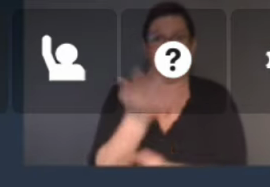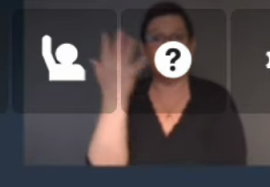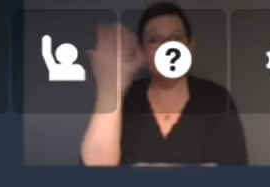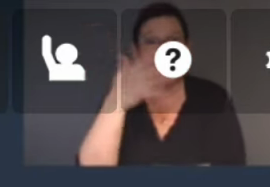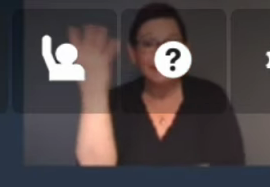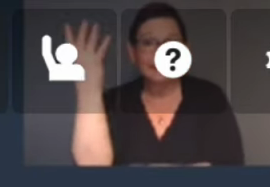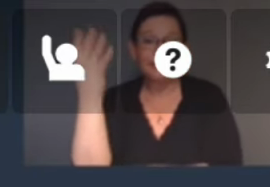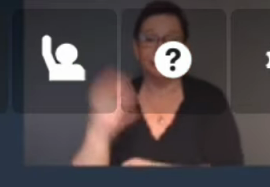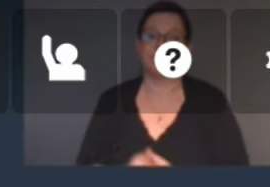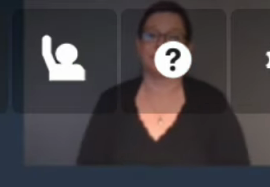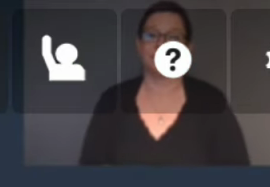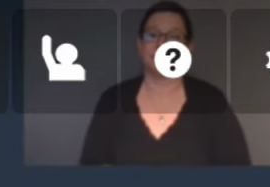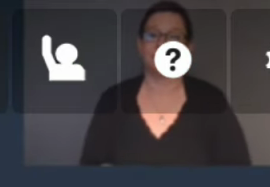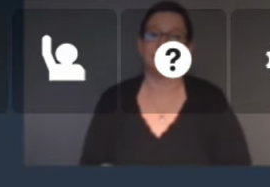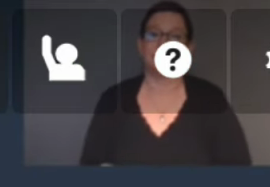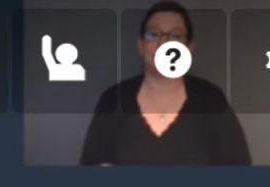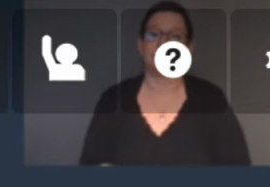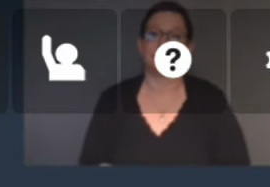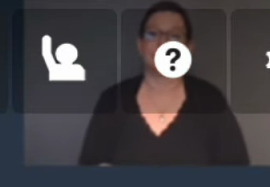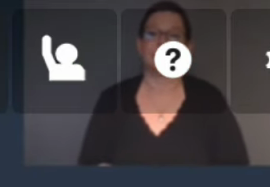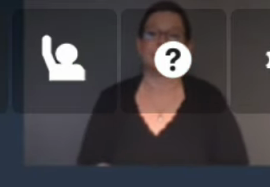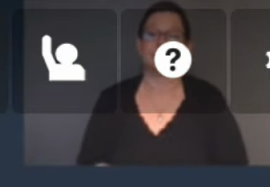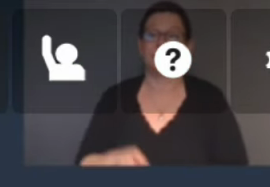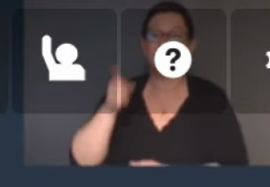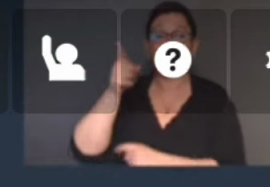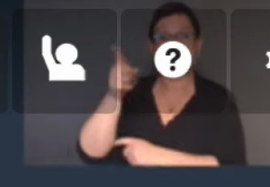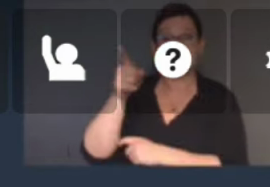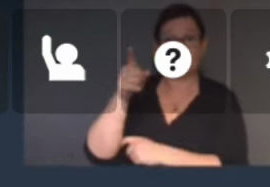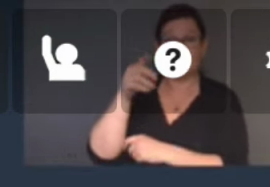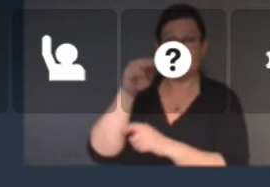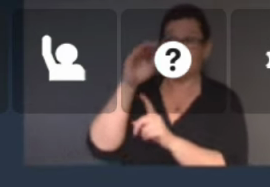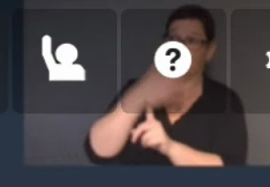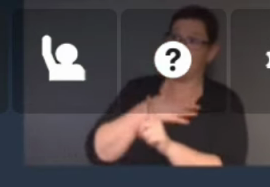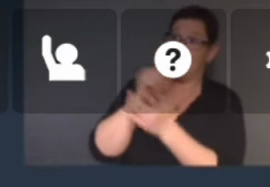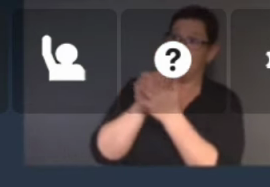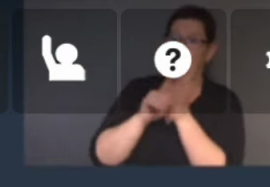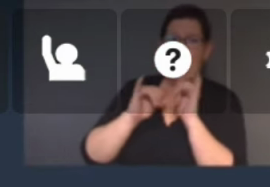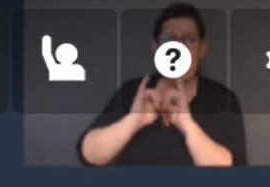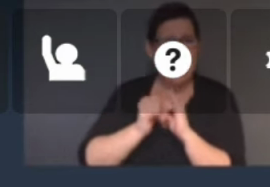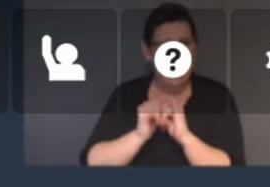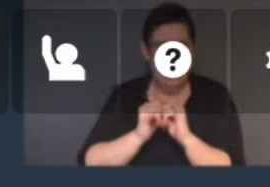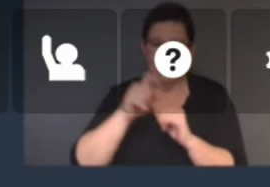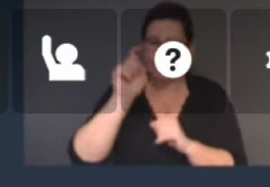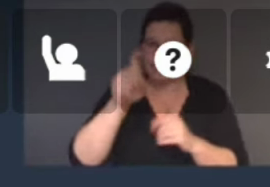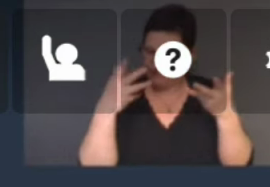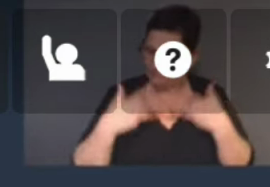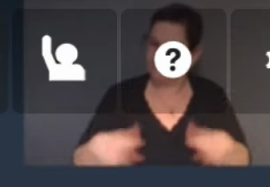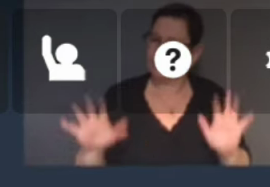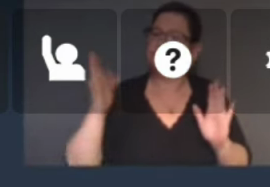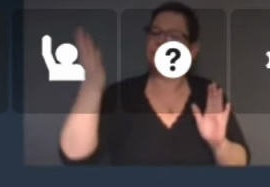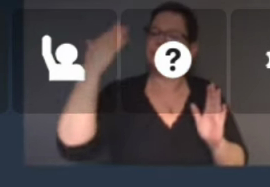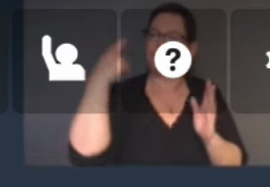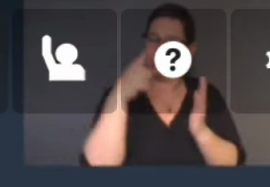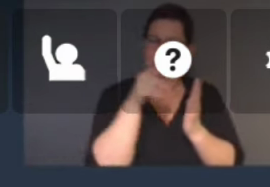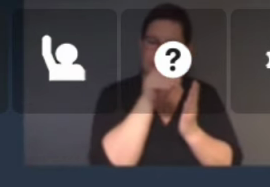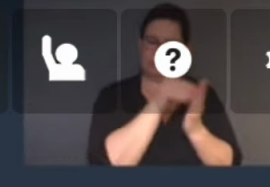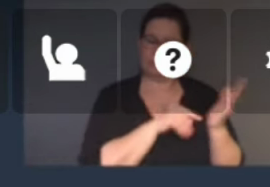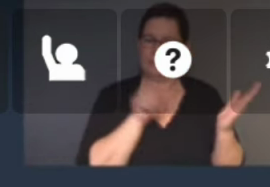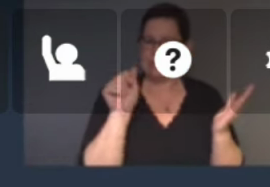If you're unable to apply online or would prefer to call us, please call the dedicated number on your screen.